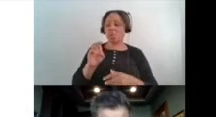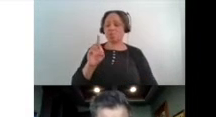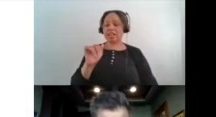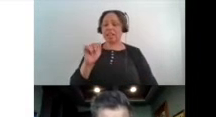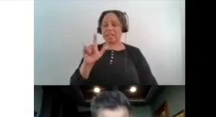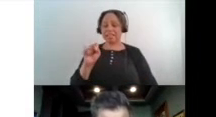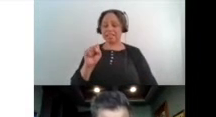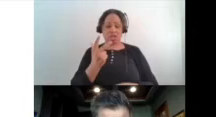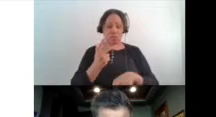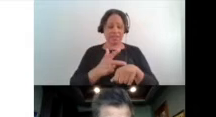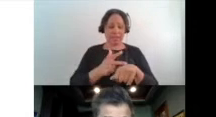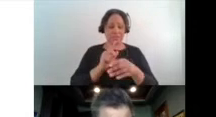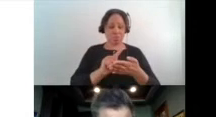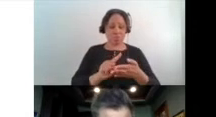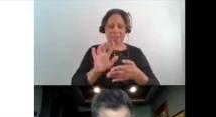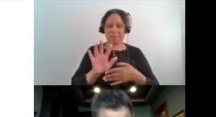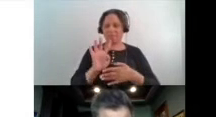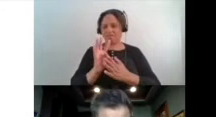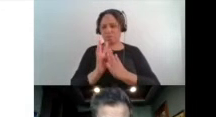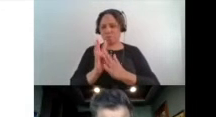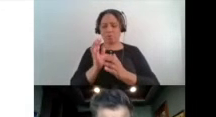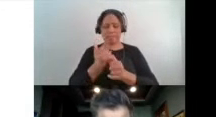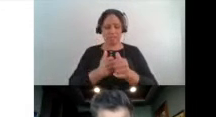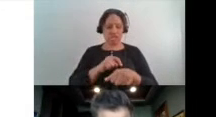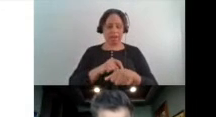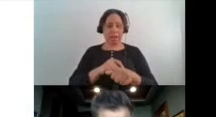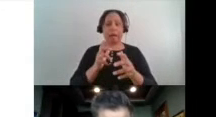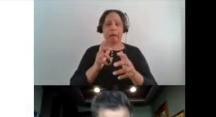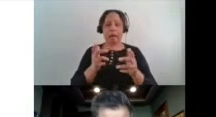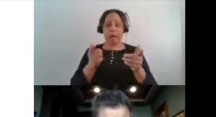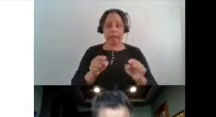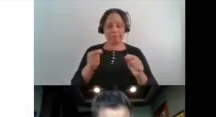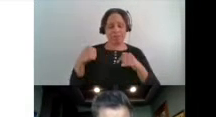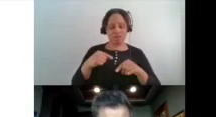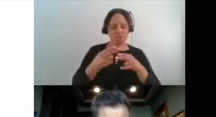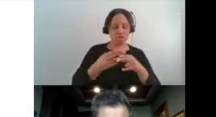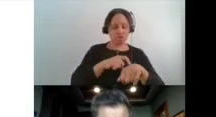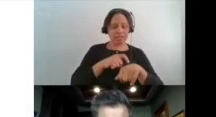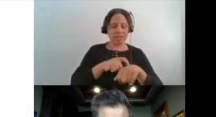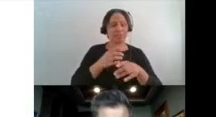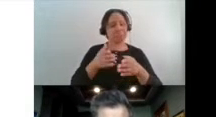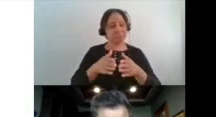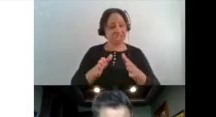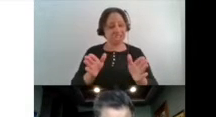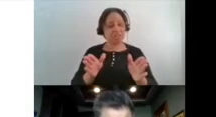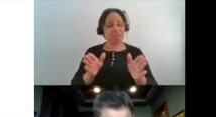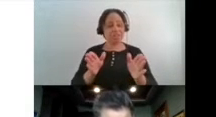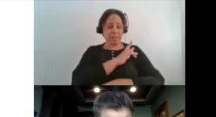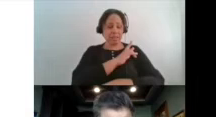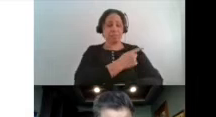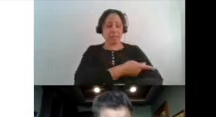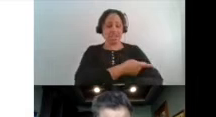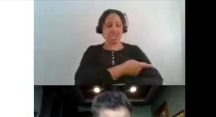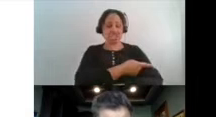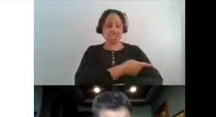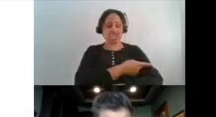about 4 hours each time. So there's a lot that's happening in a short period of time. So generally speaking, patients who